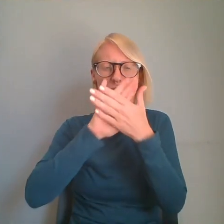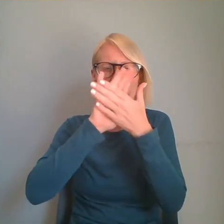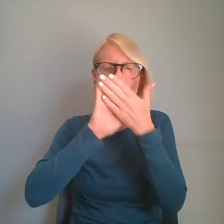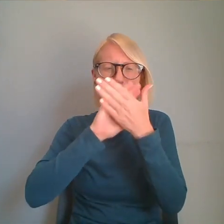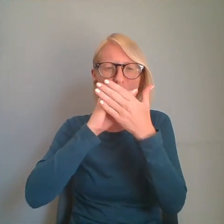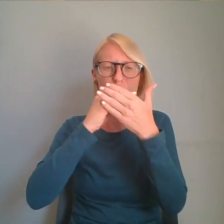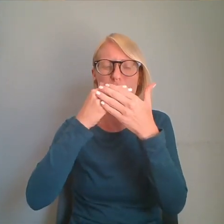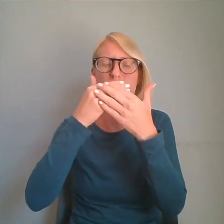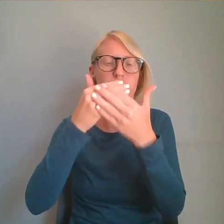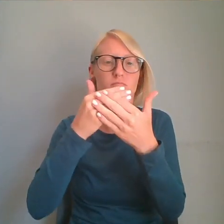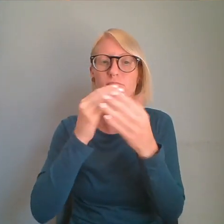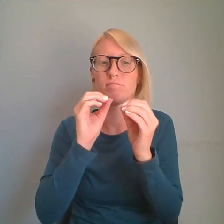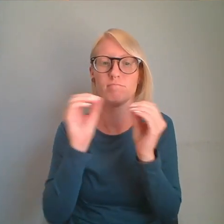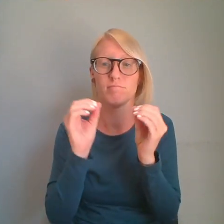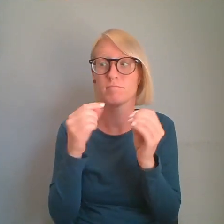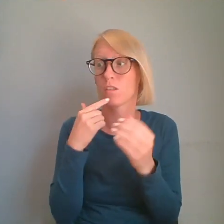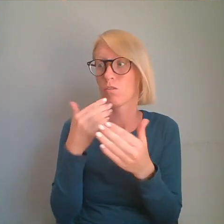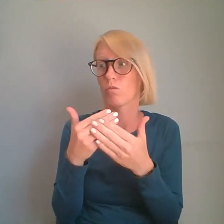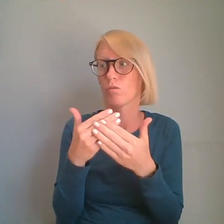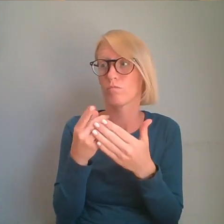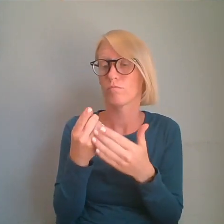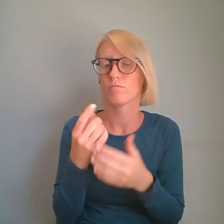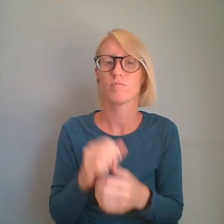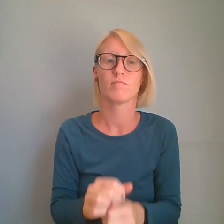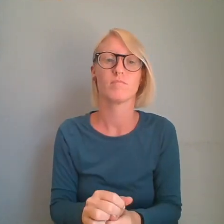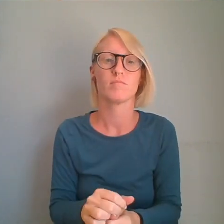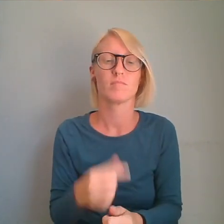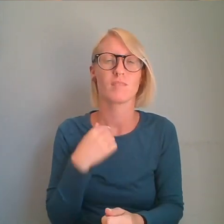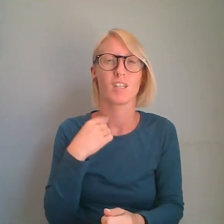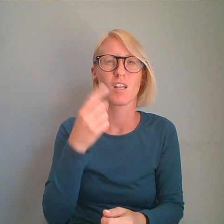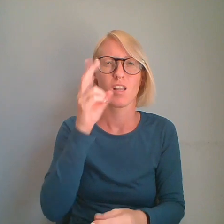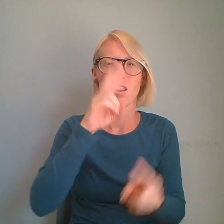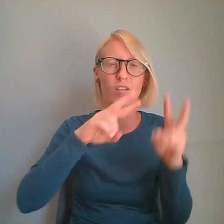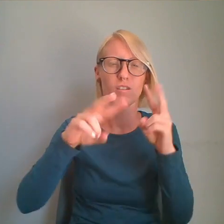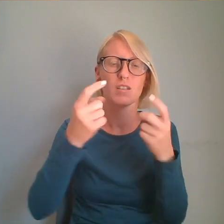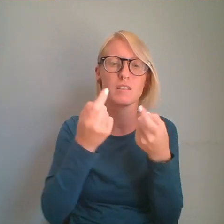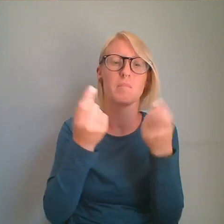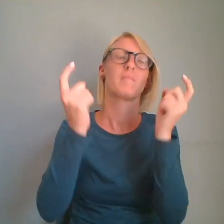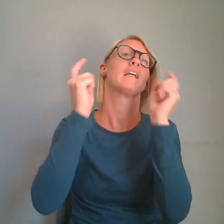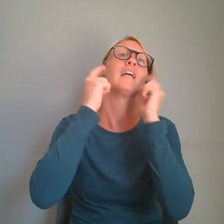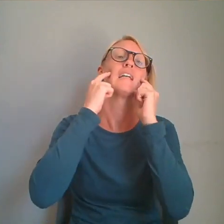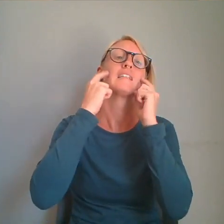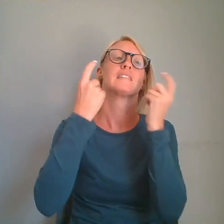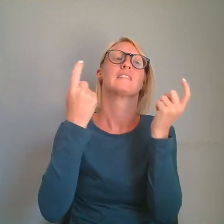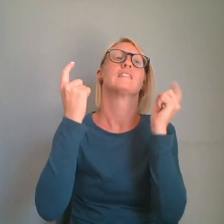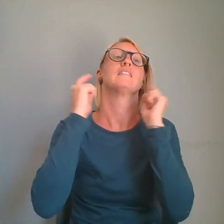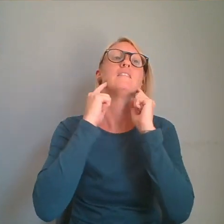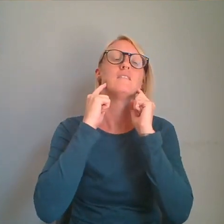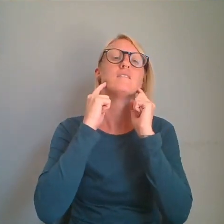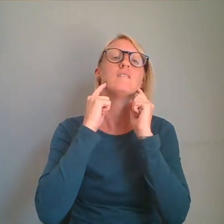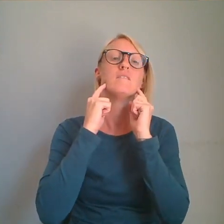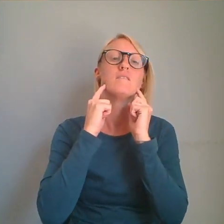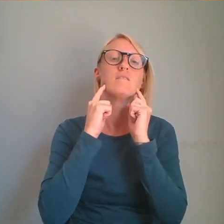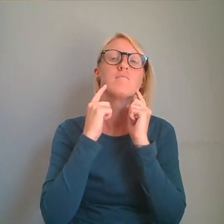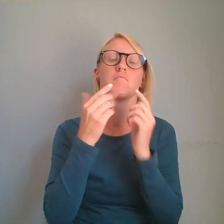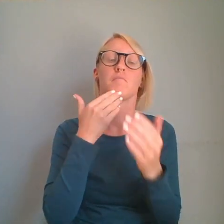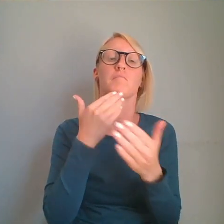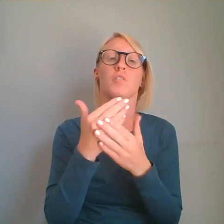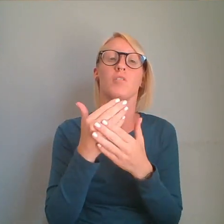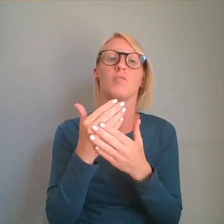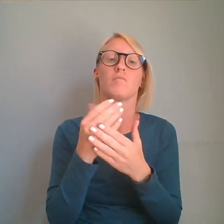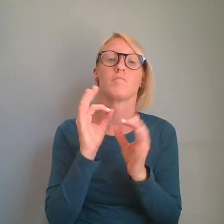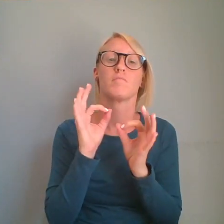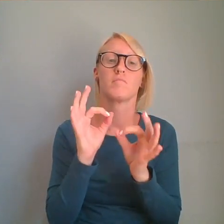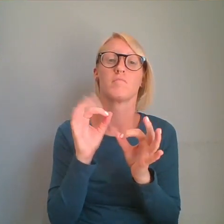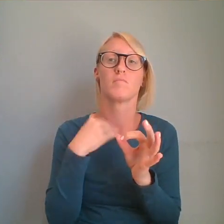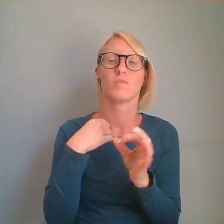Okay, you good? Okay. I'm gonna look behind your molars. Looks good to me. You floss